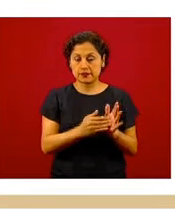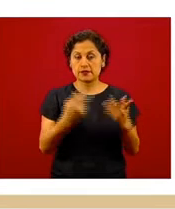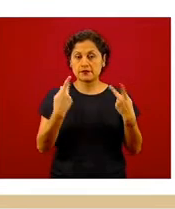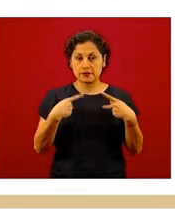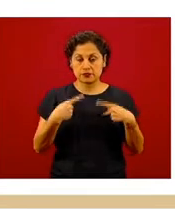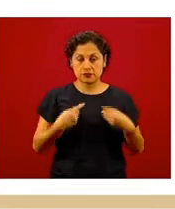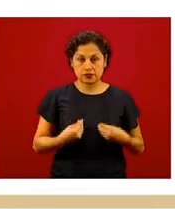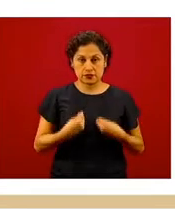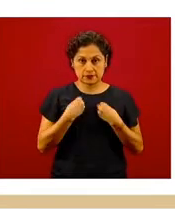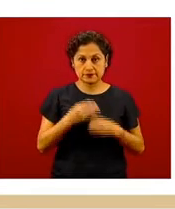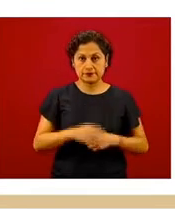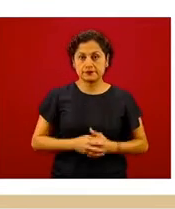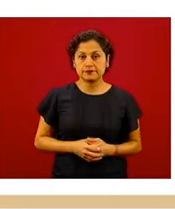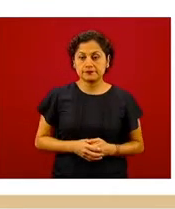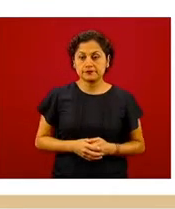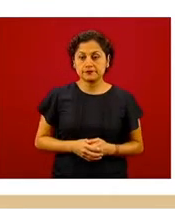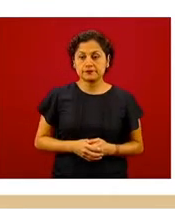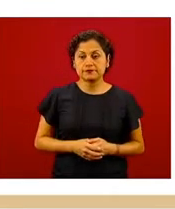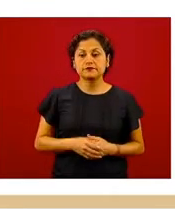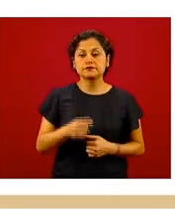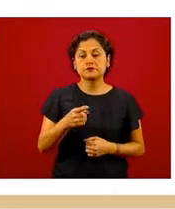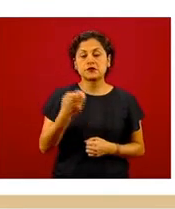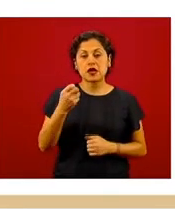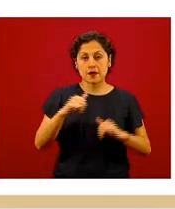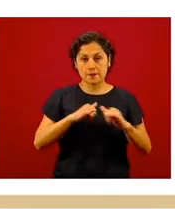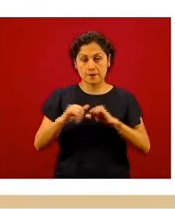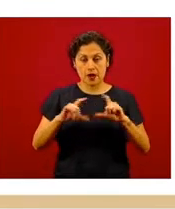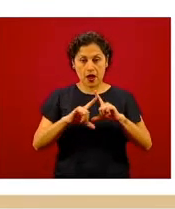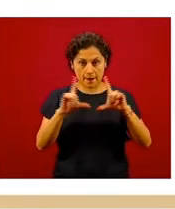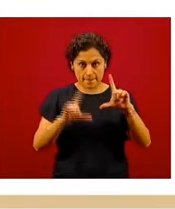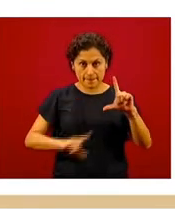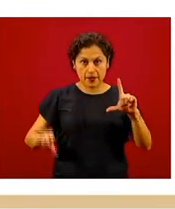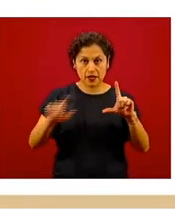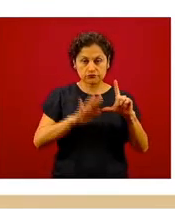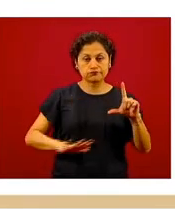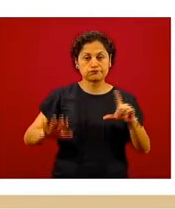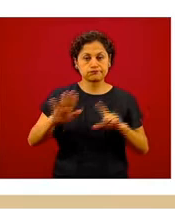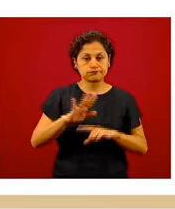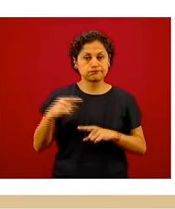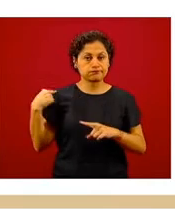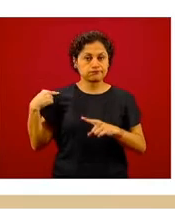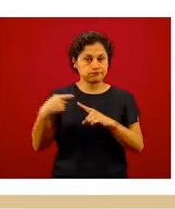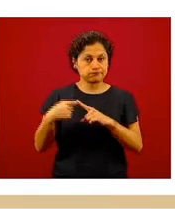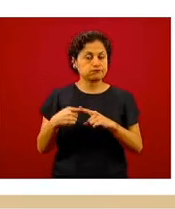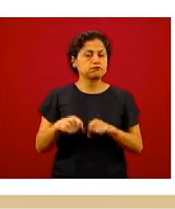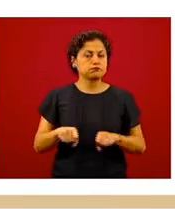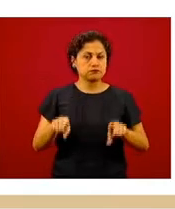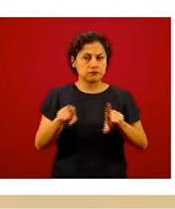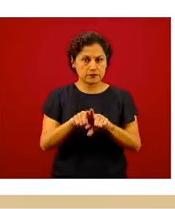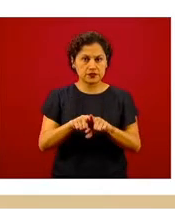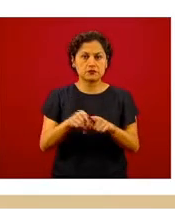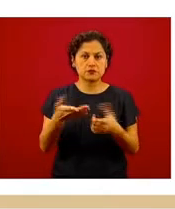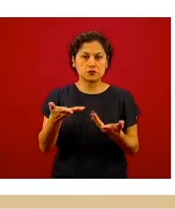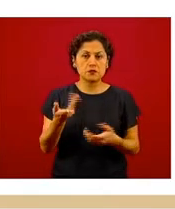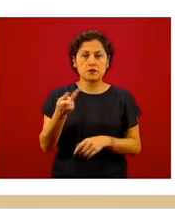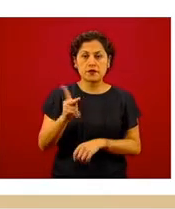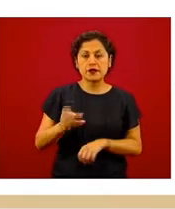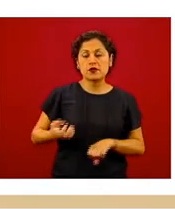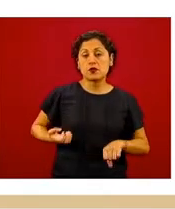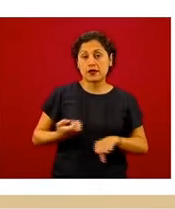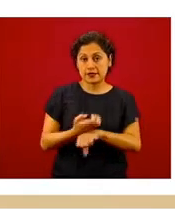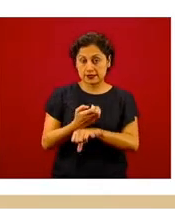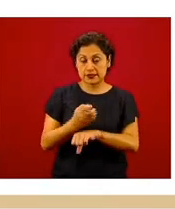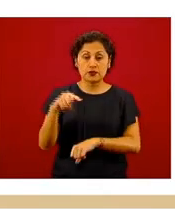inhabitants. The map has stayed about the same in terms of the color gradient over the last couple of